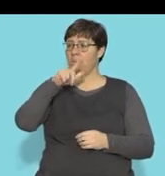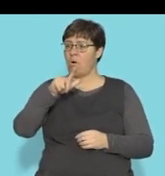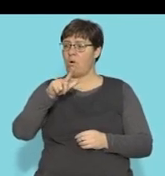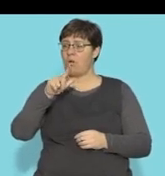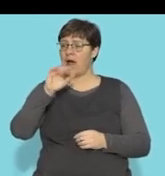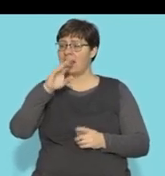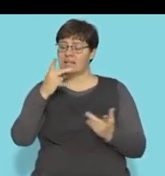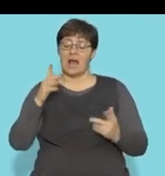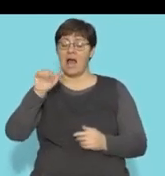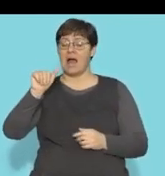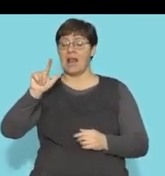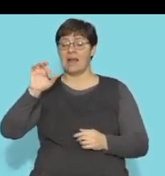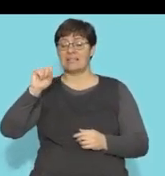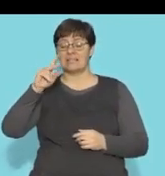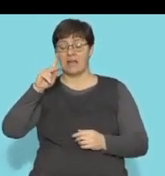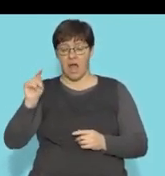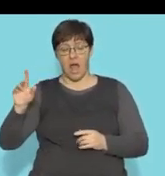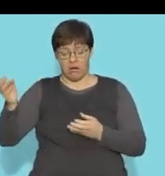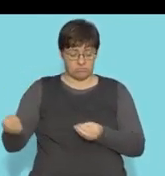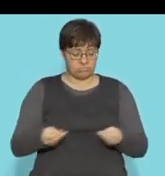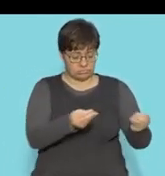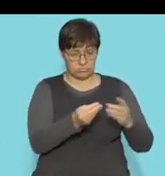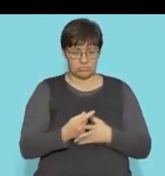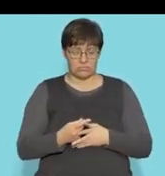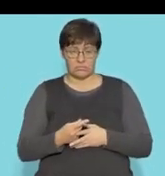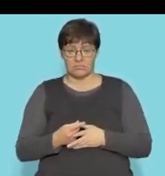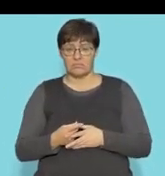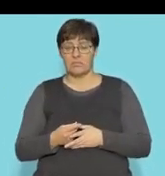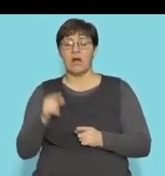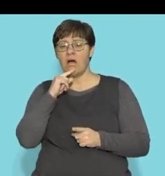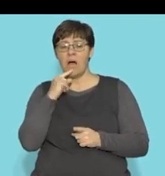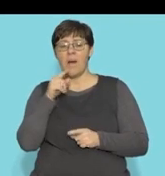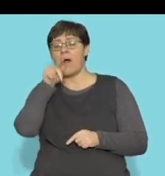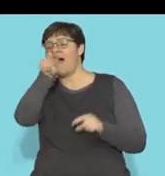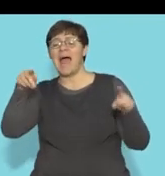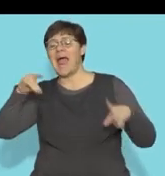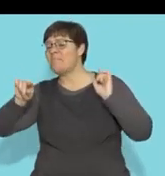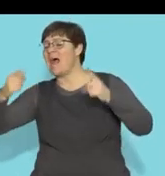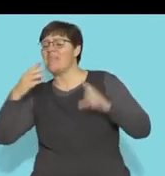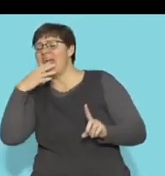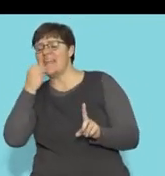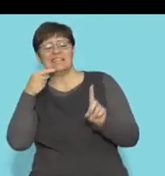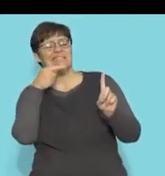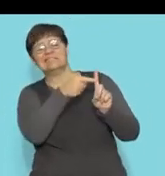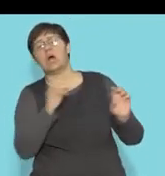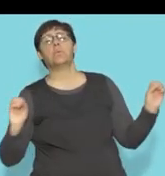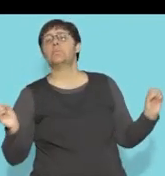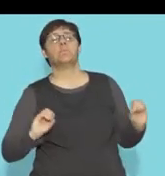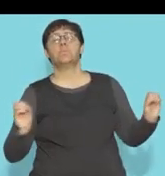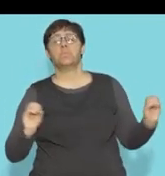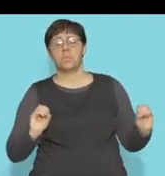Alaska. There were no predators of the reindeer on the